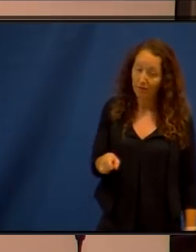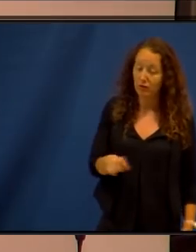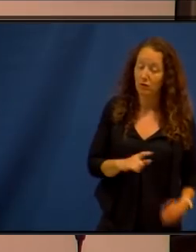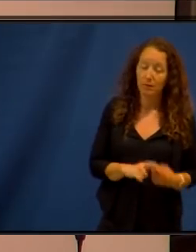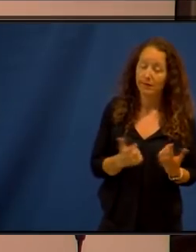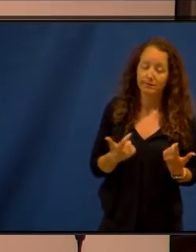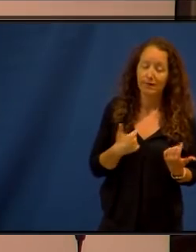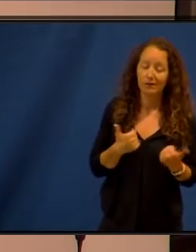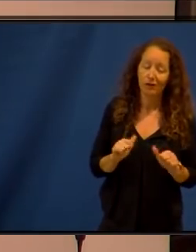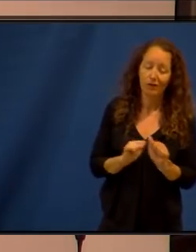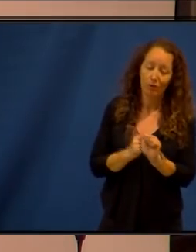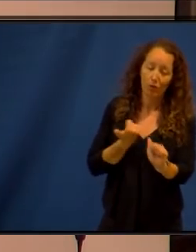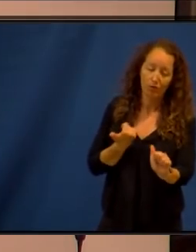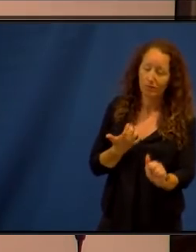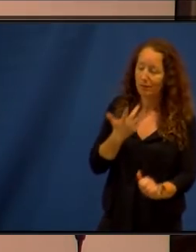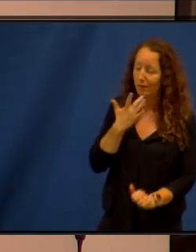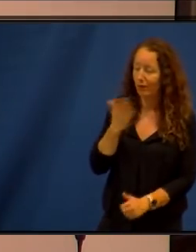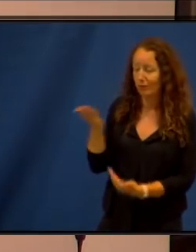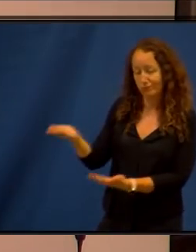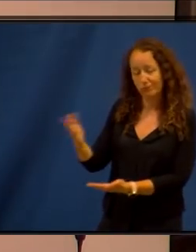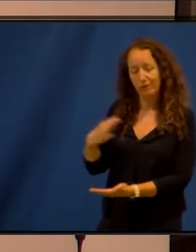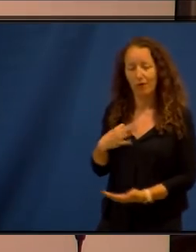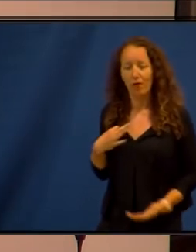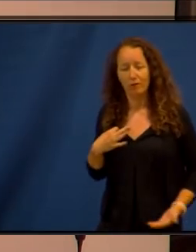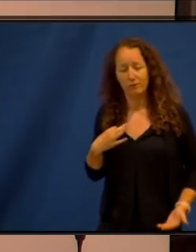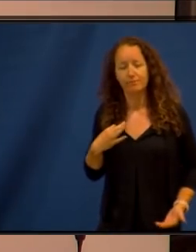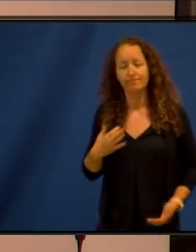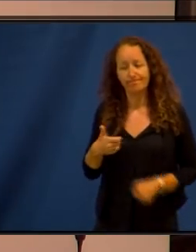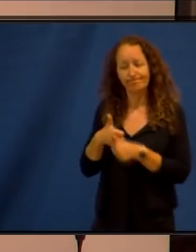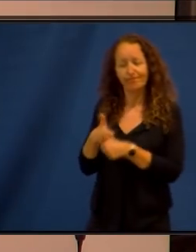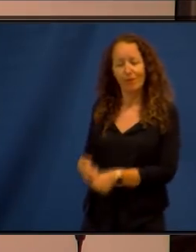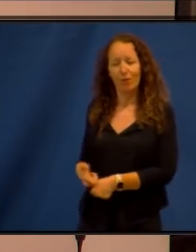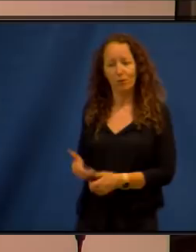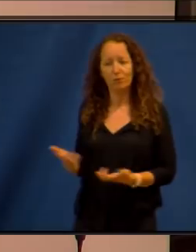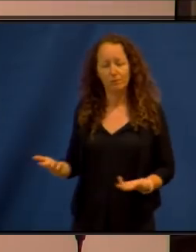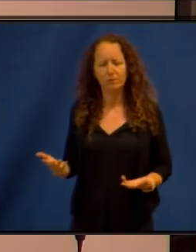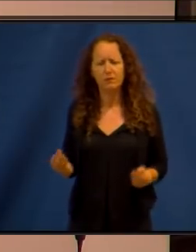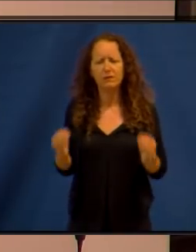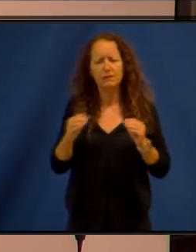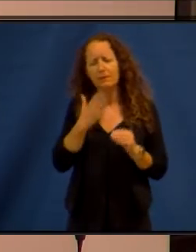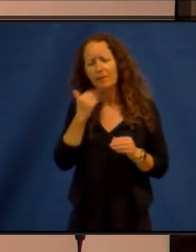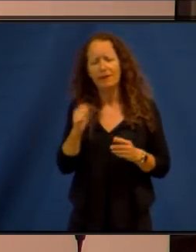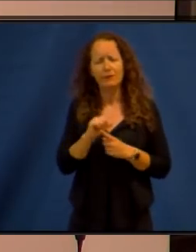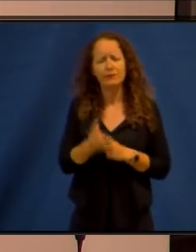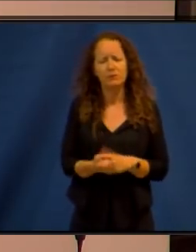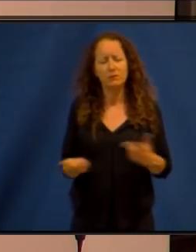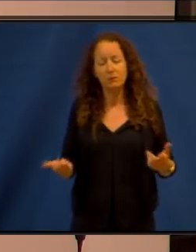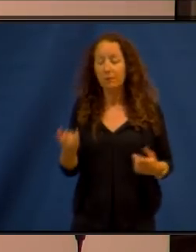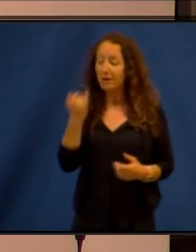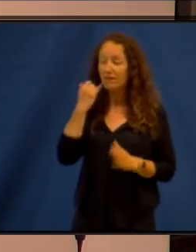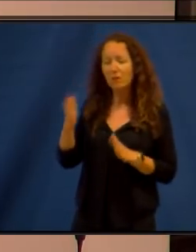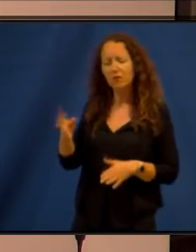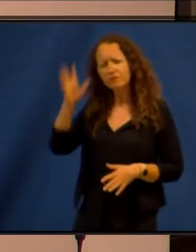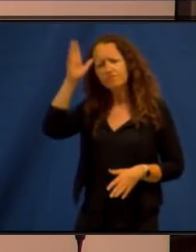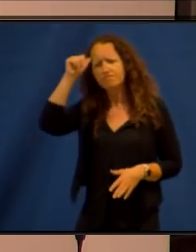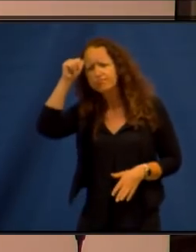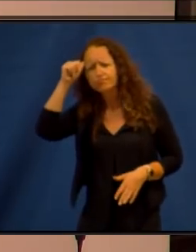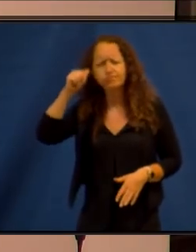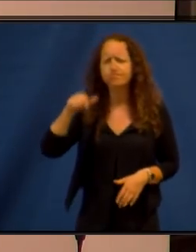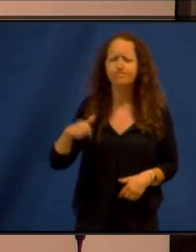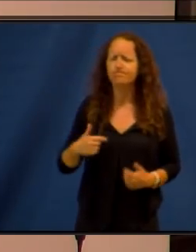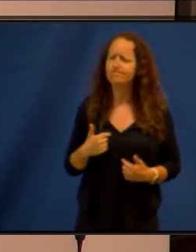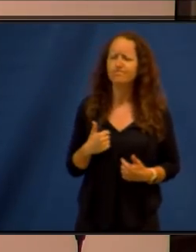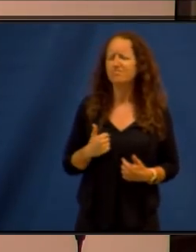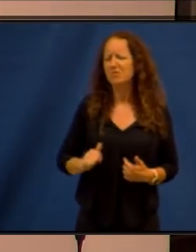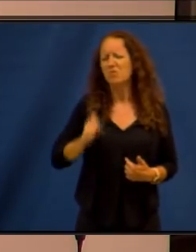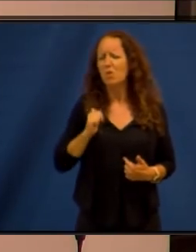that. We prefer voluntary compliance because that's a much better position to be in, but for those that decide and determine that they